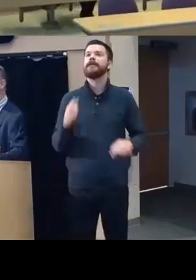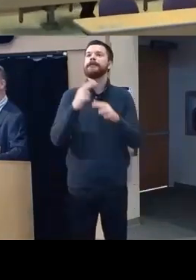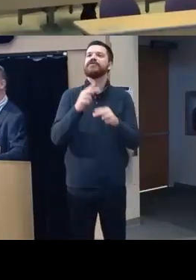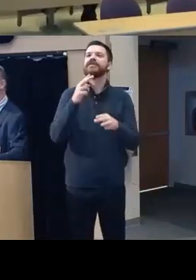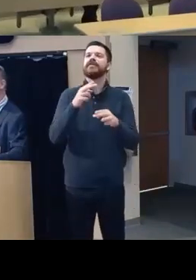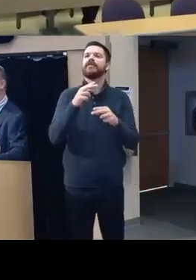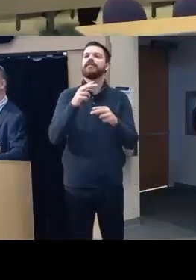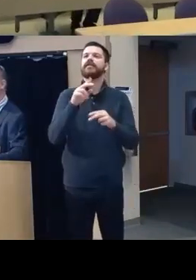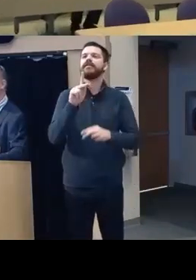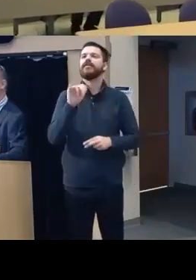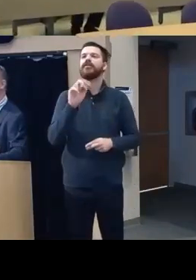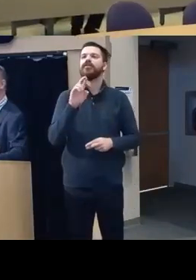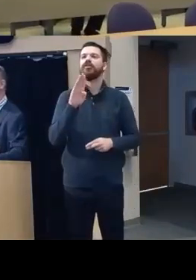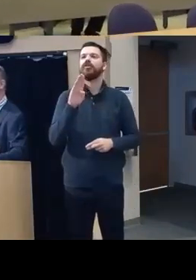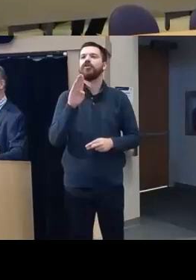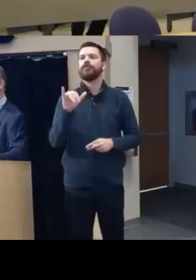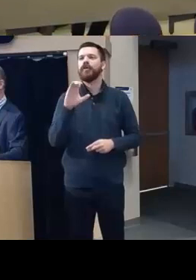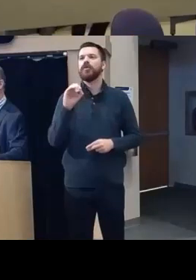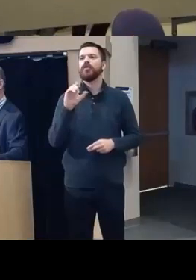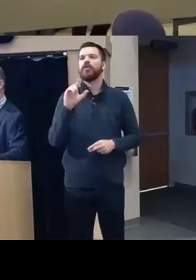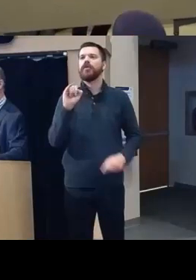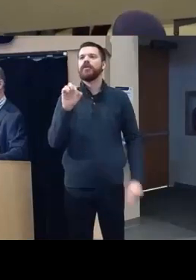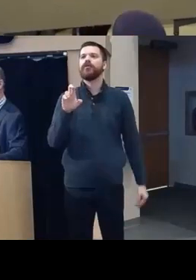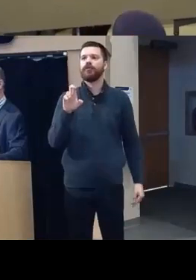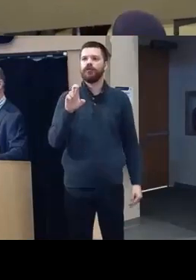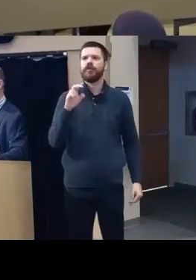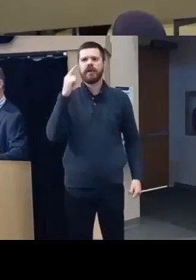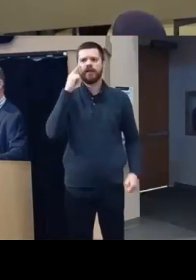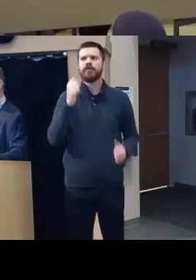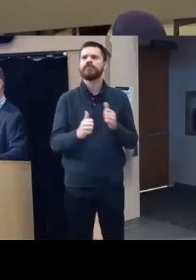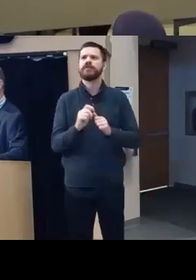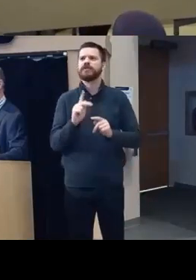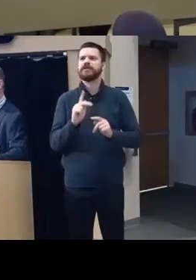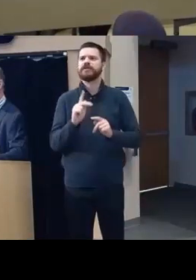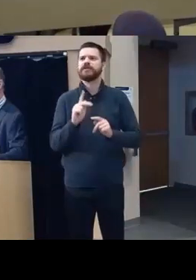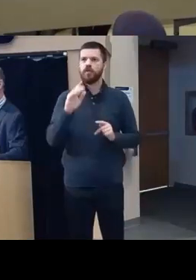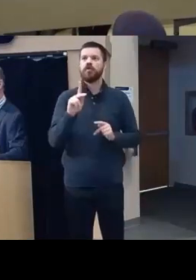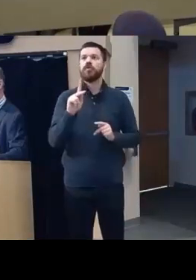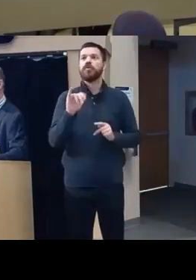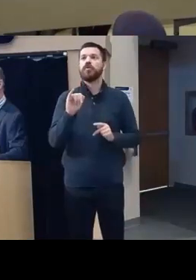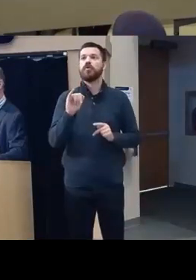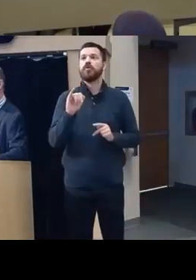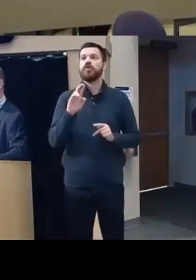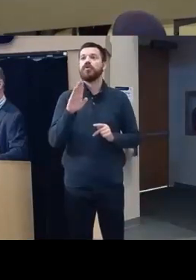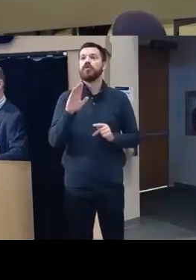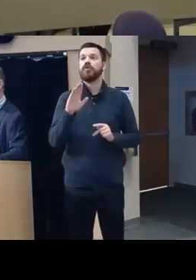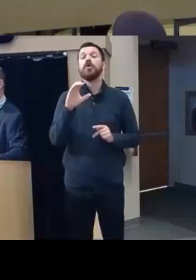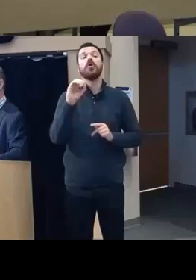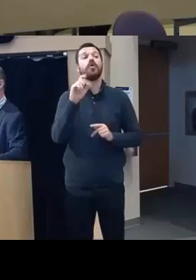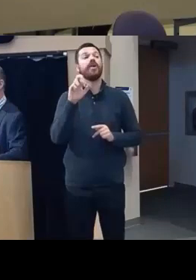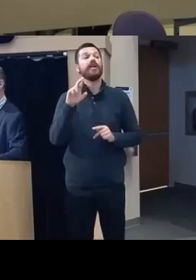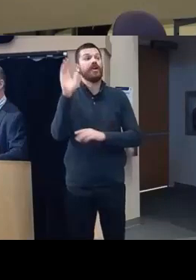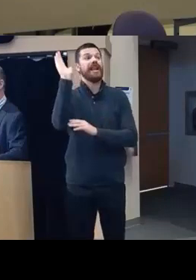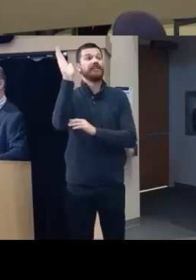Kirby Collier. And I think most people know that Collier Lecture is the most